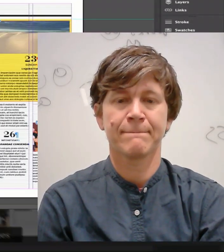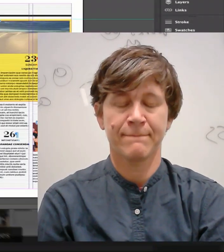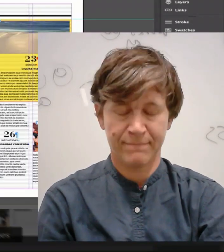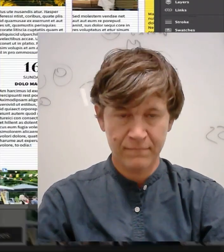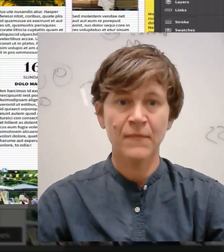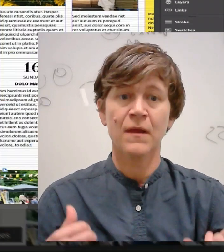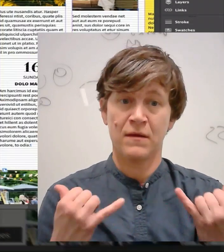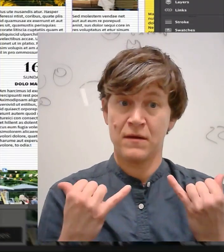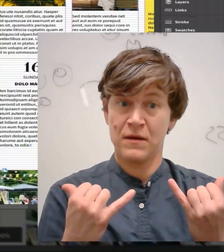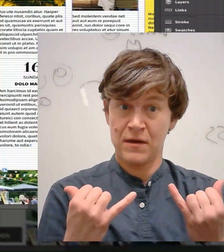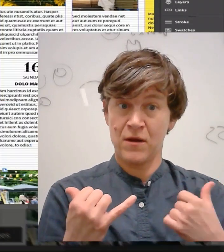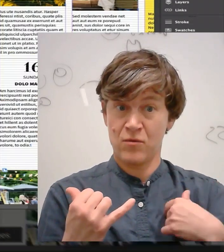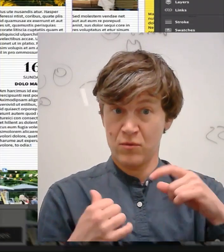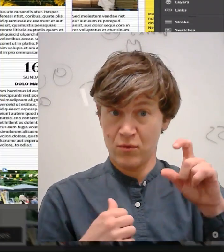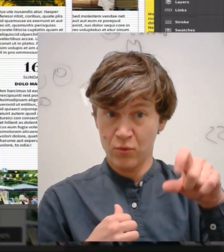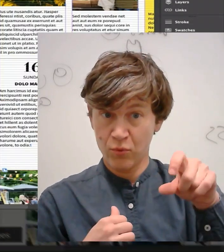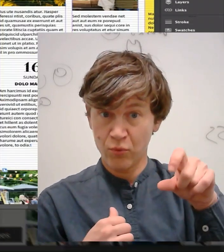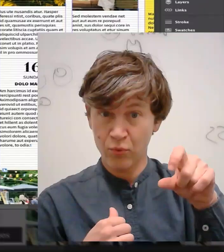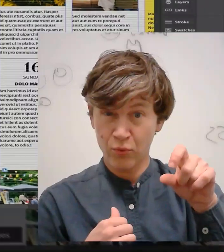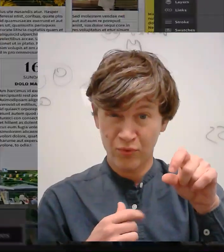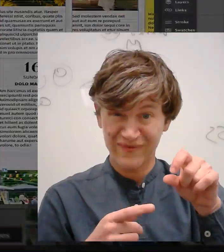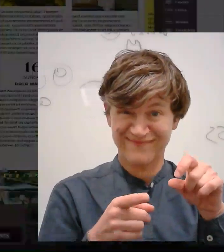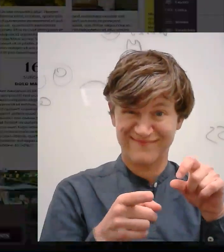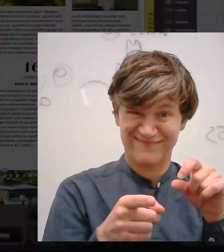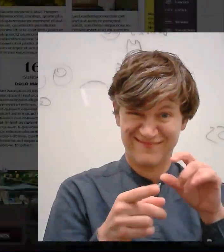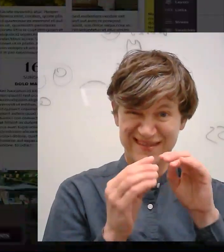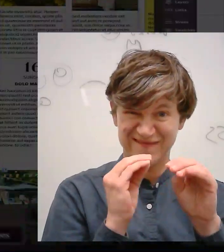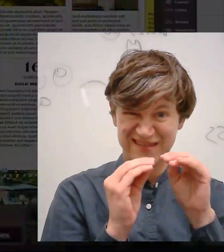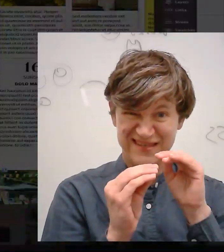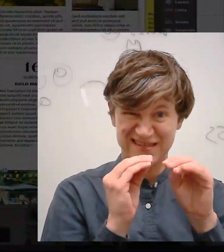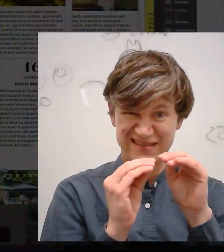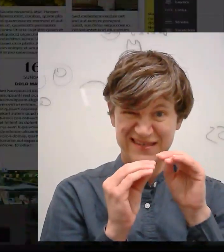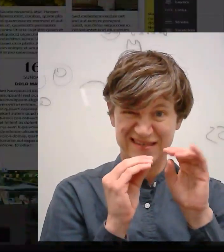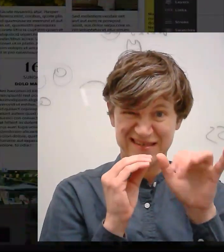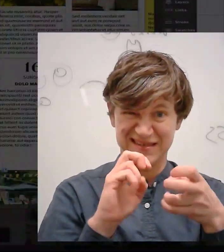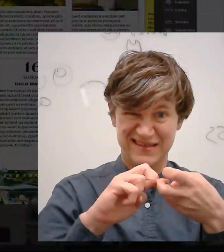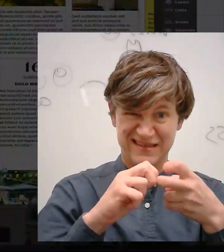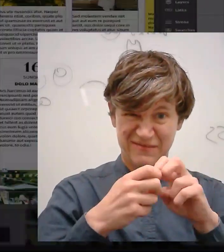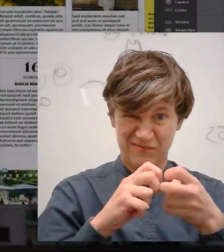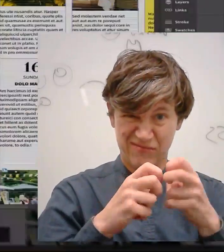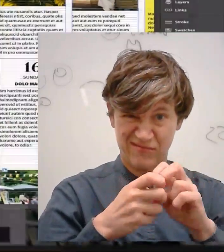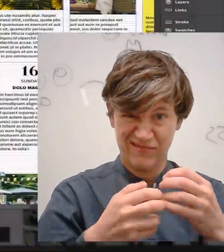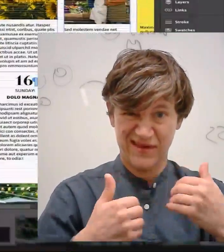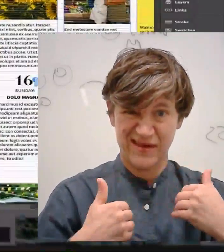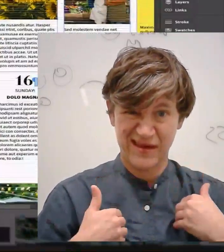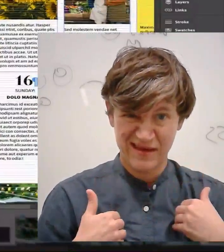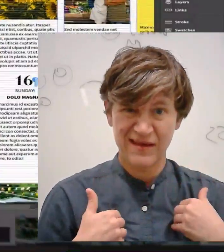I now need to address these kind of issues where we have